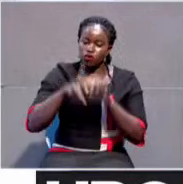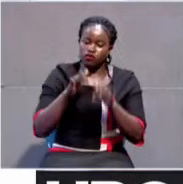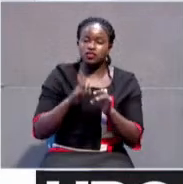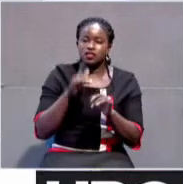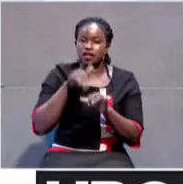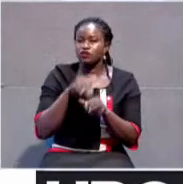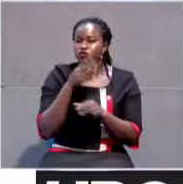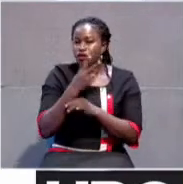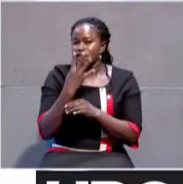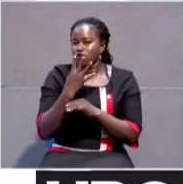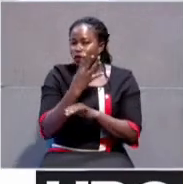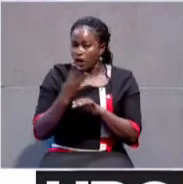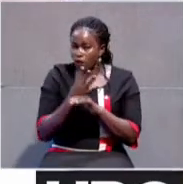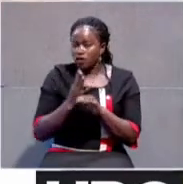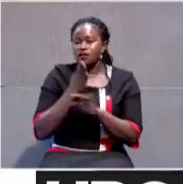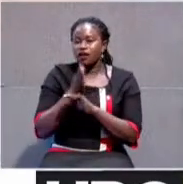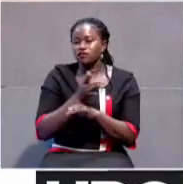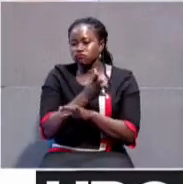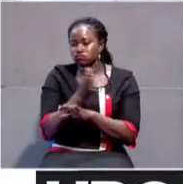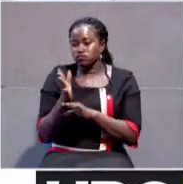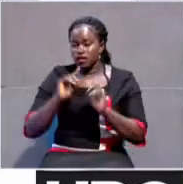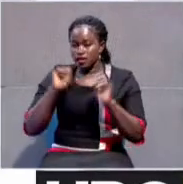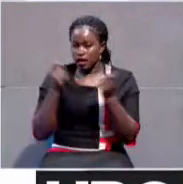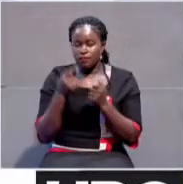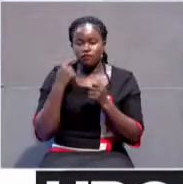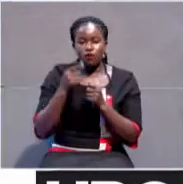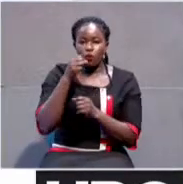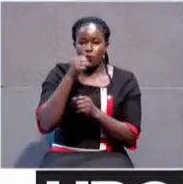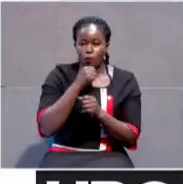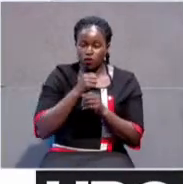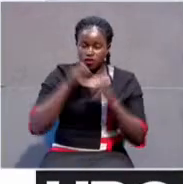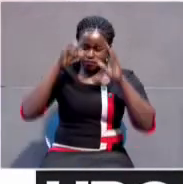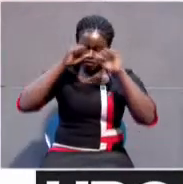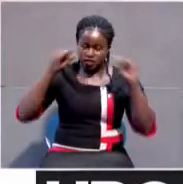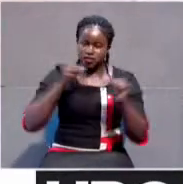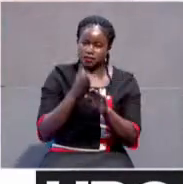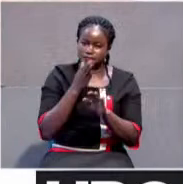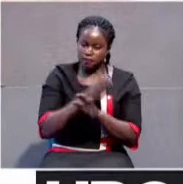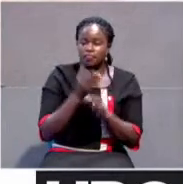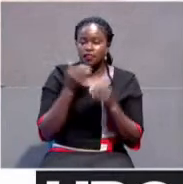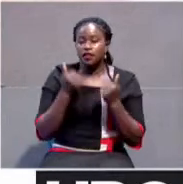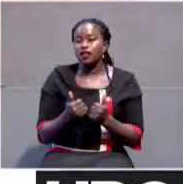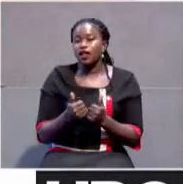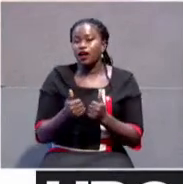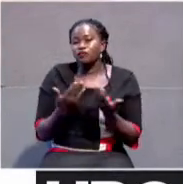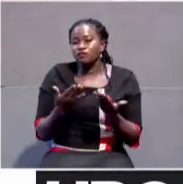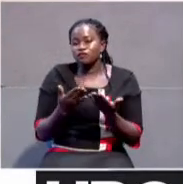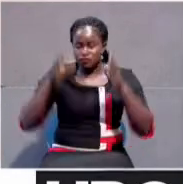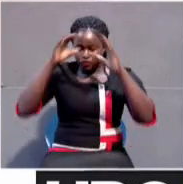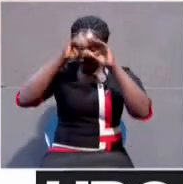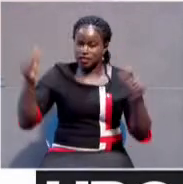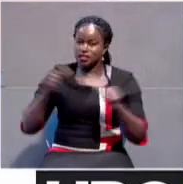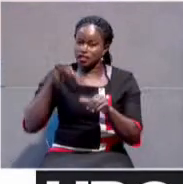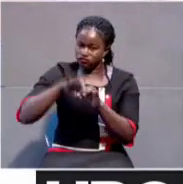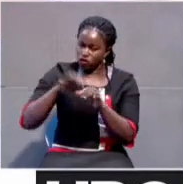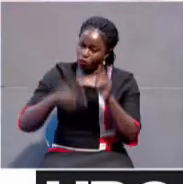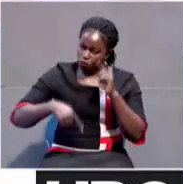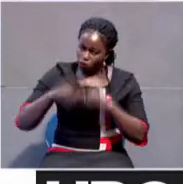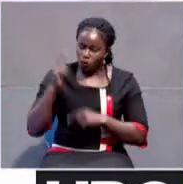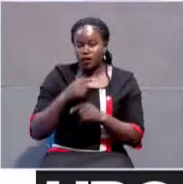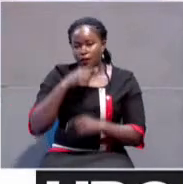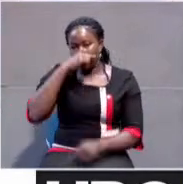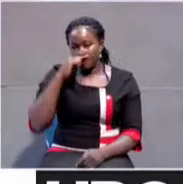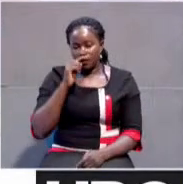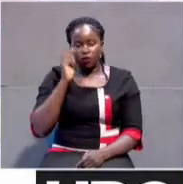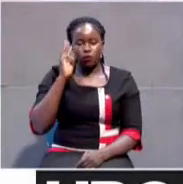hours after the expiry of the term of the predecessor. Therefore, President-elect Yoweri Kaguta Tibuhabura Museveni